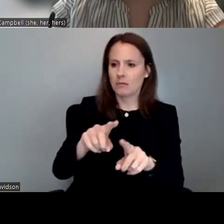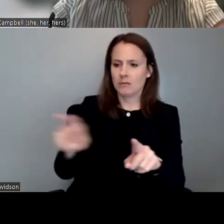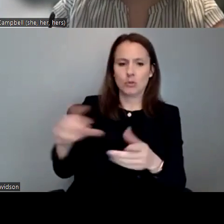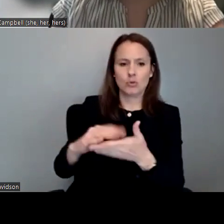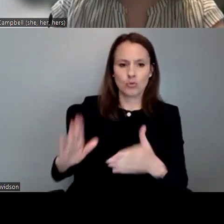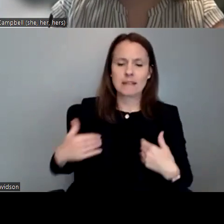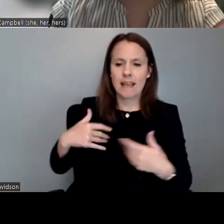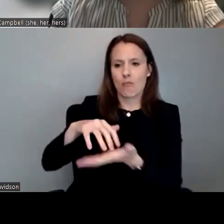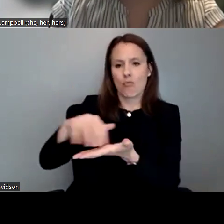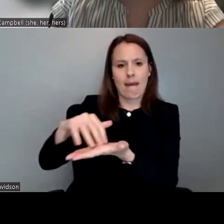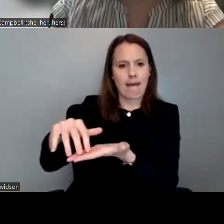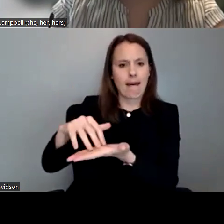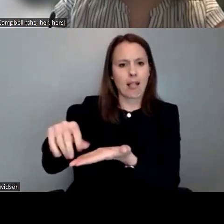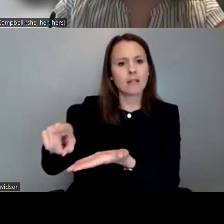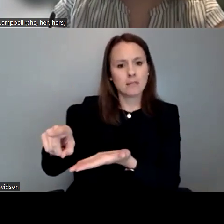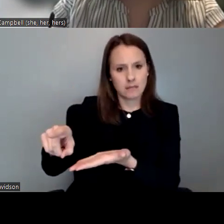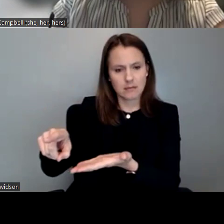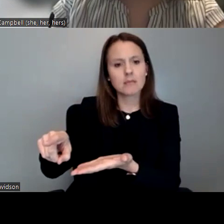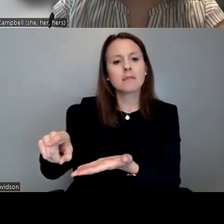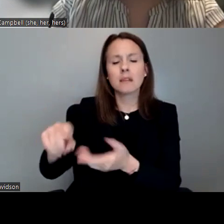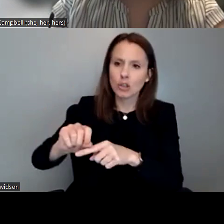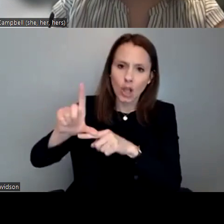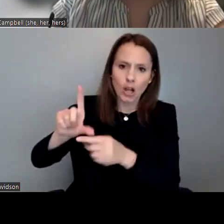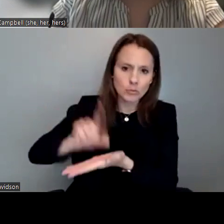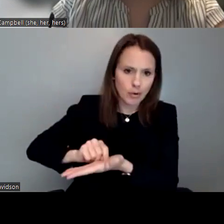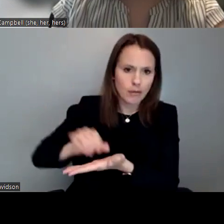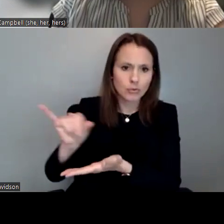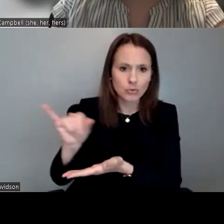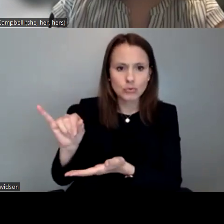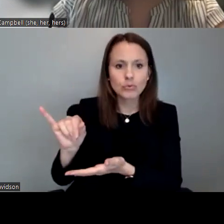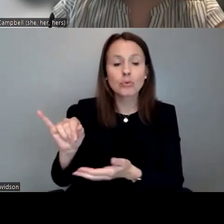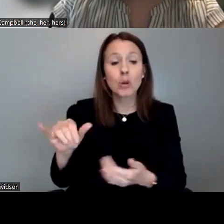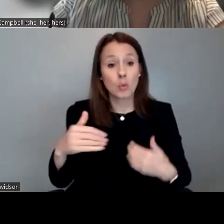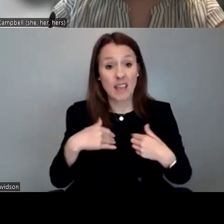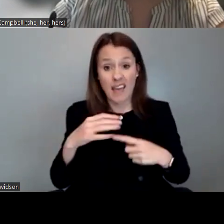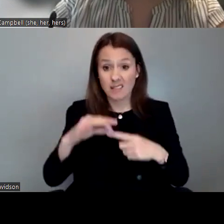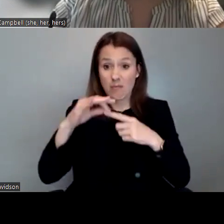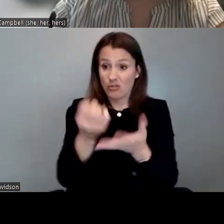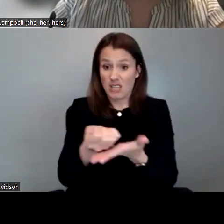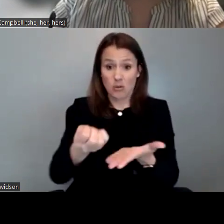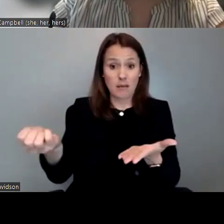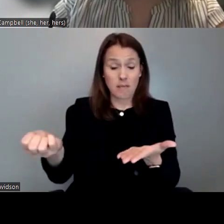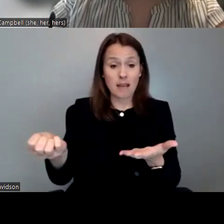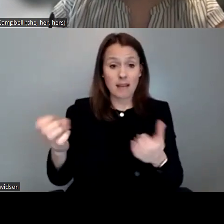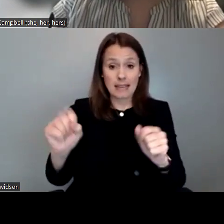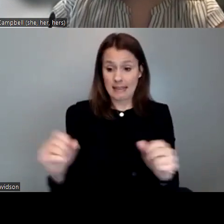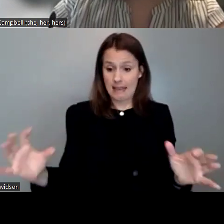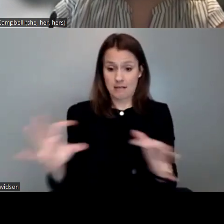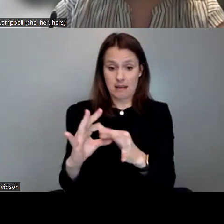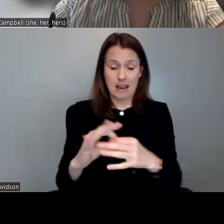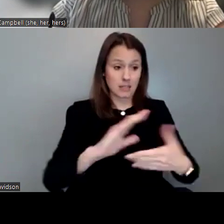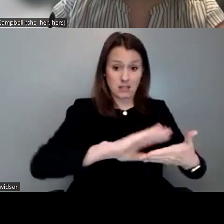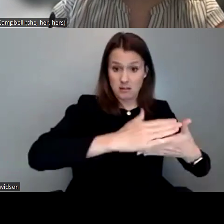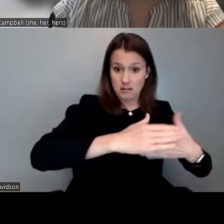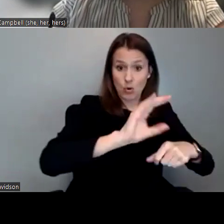that Braille, that they do have access to large print. There are devices out there that can be connected to the computer. We